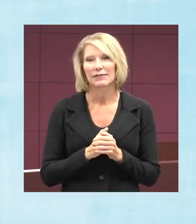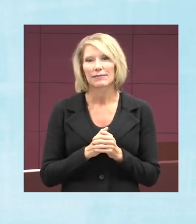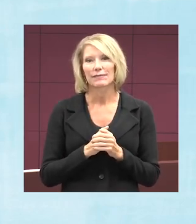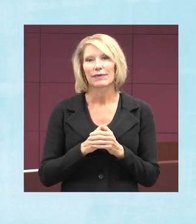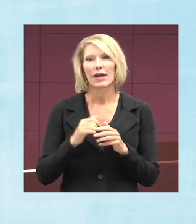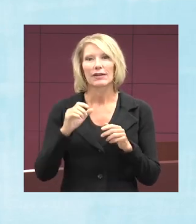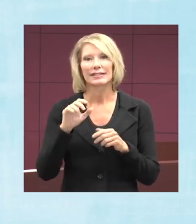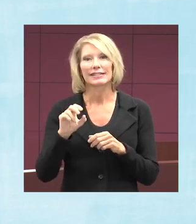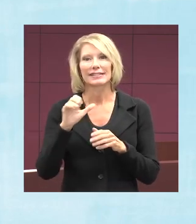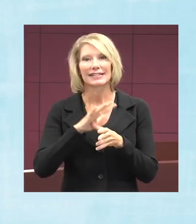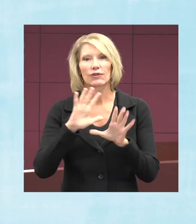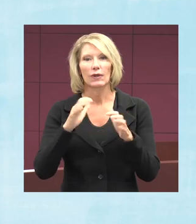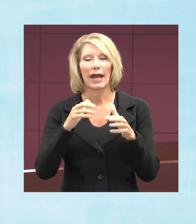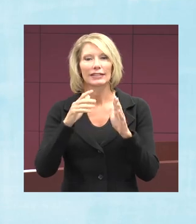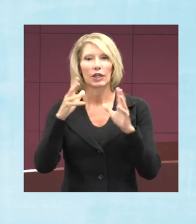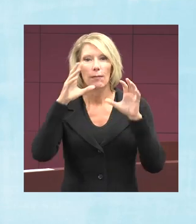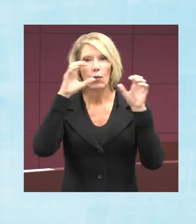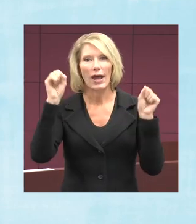Smith.